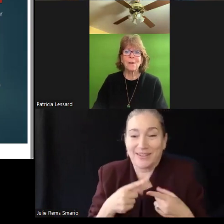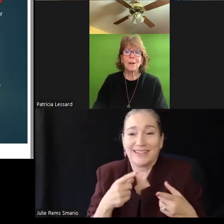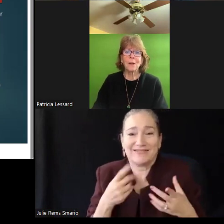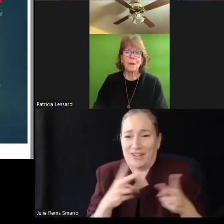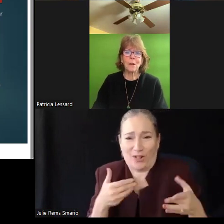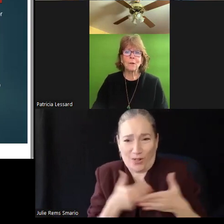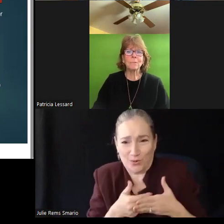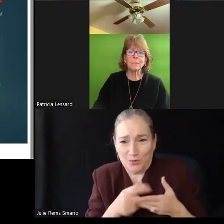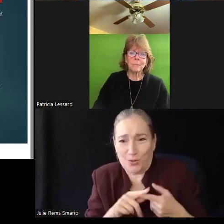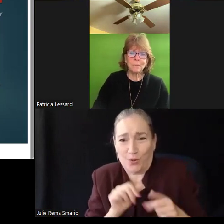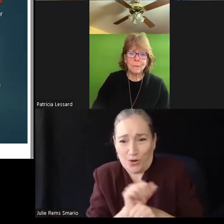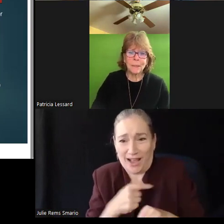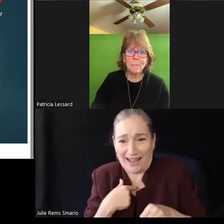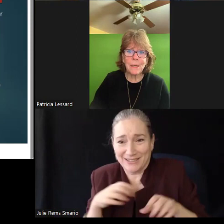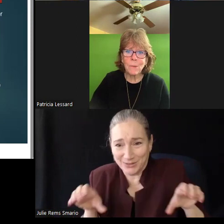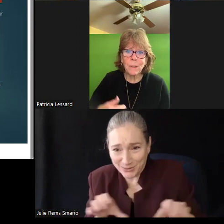Patty, you're muted.